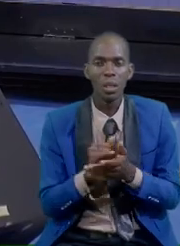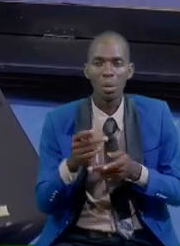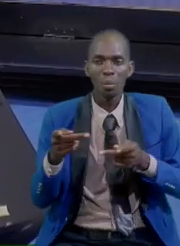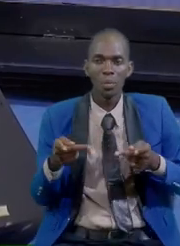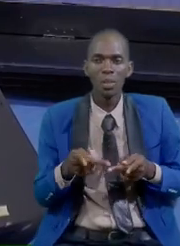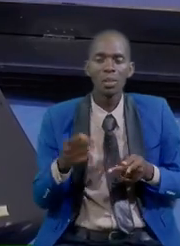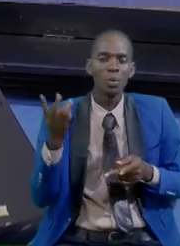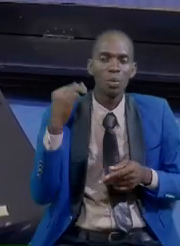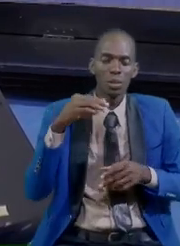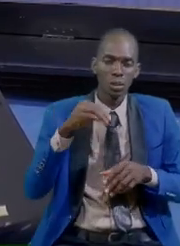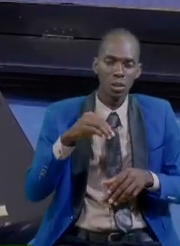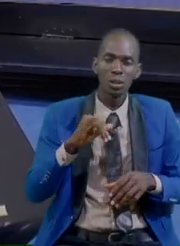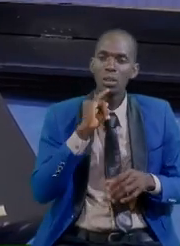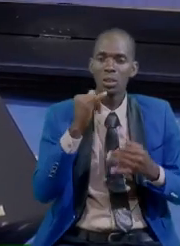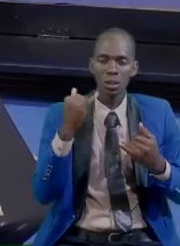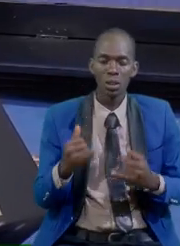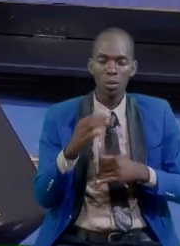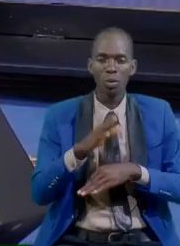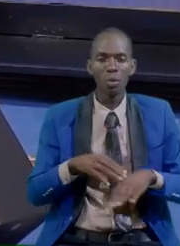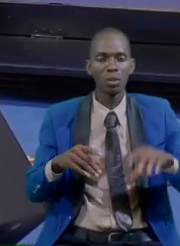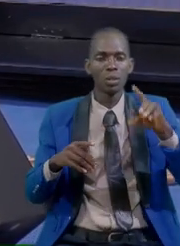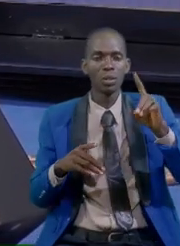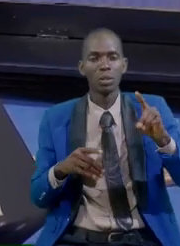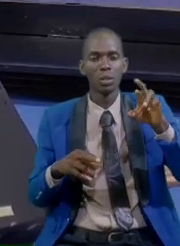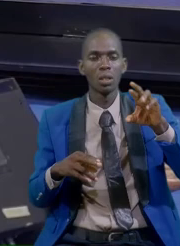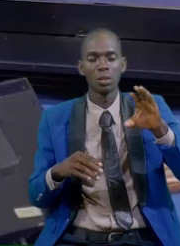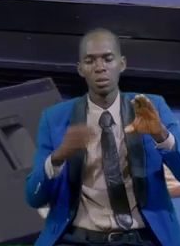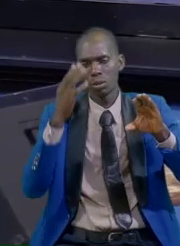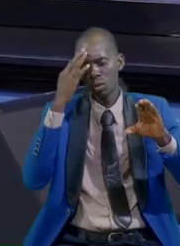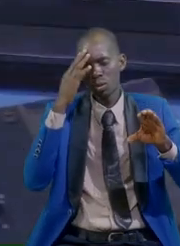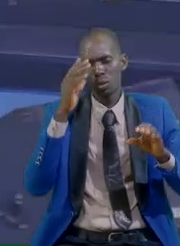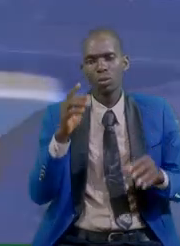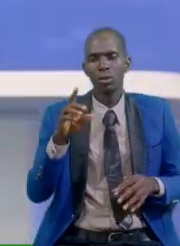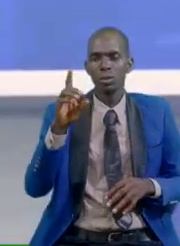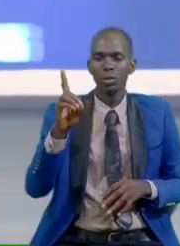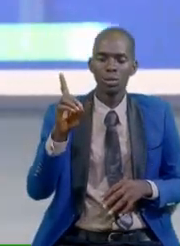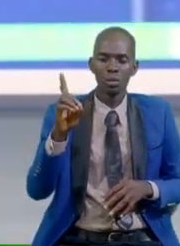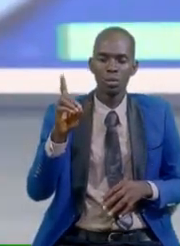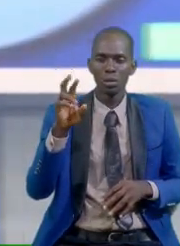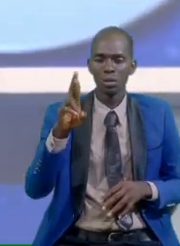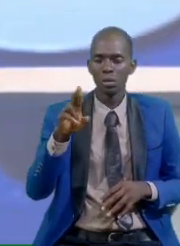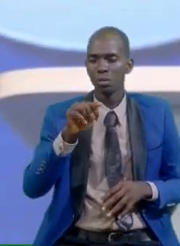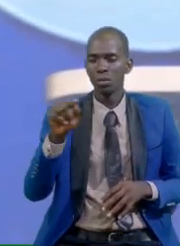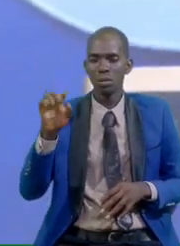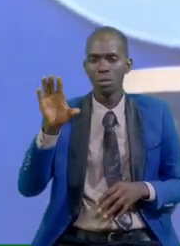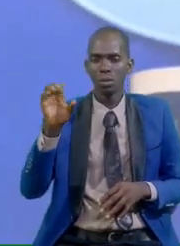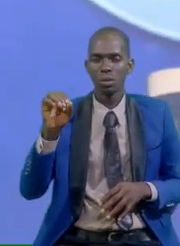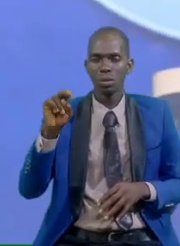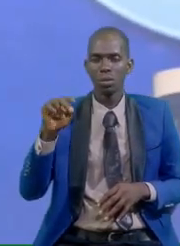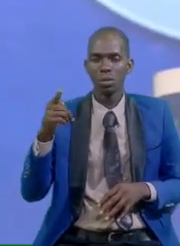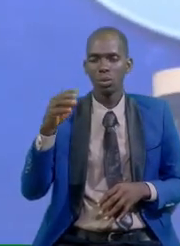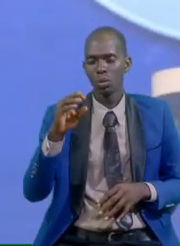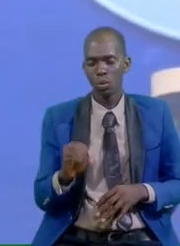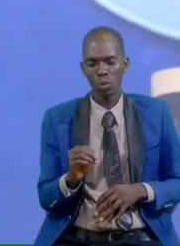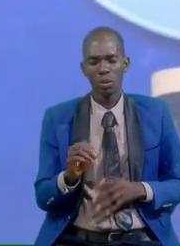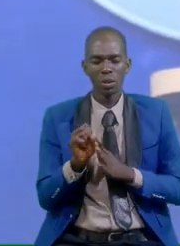of Congo now. We're having a crusade there at the stadium, and there was a woman there that had HIV AIDS.